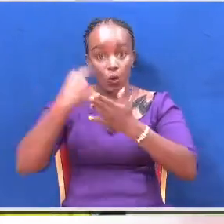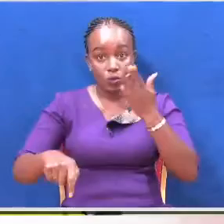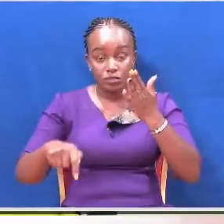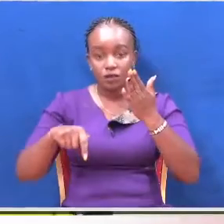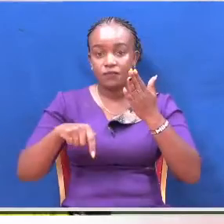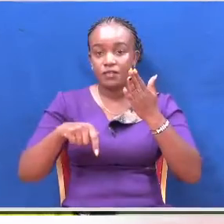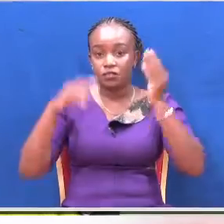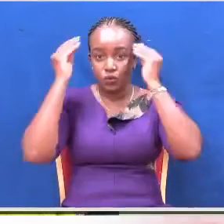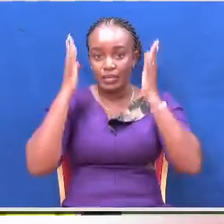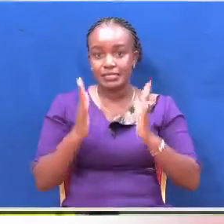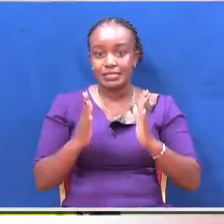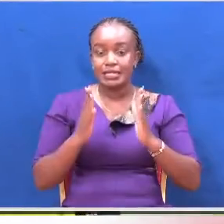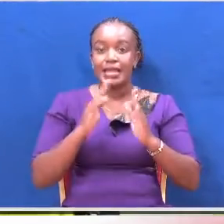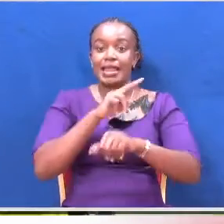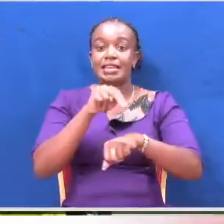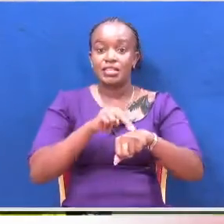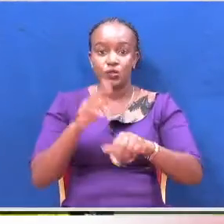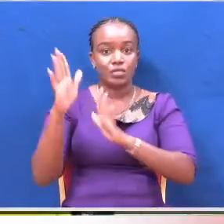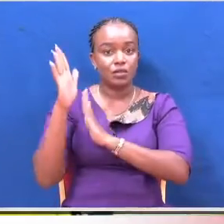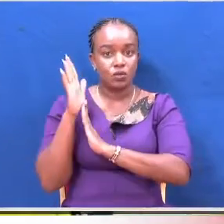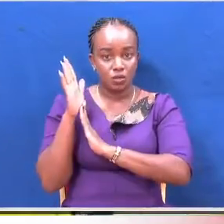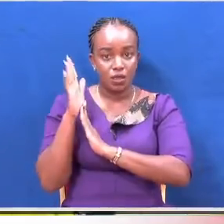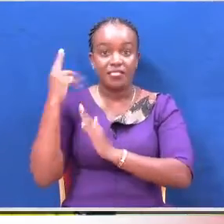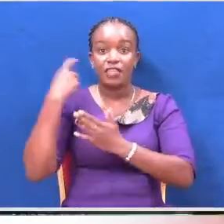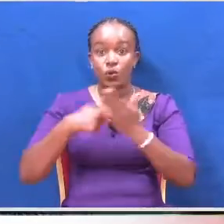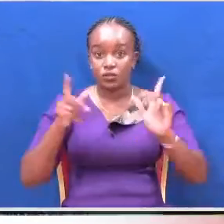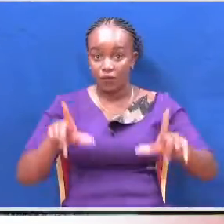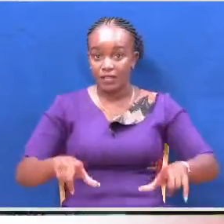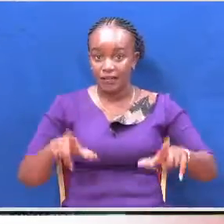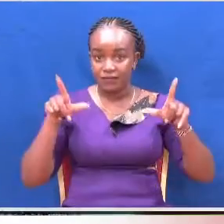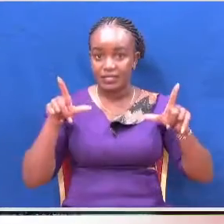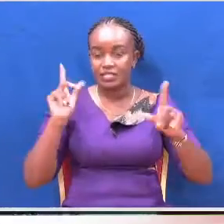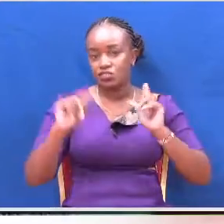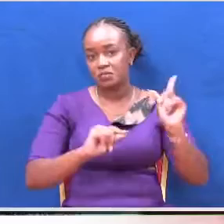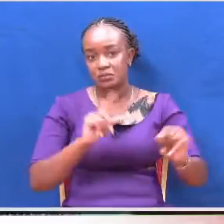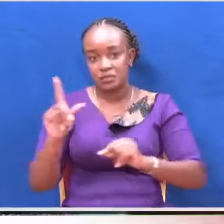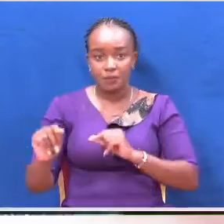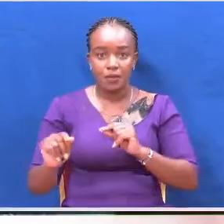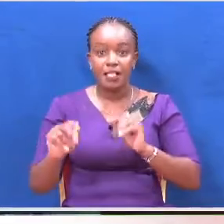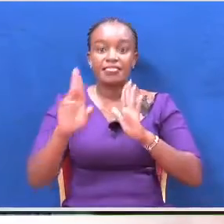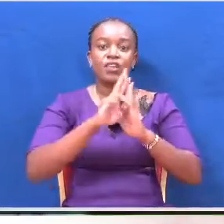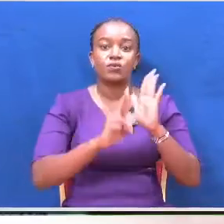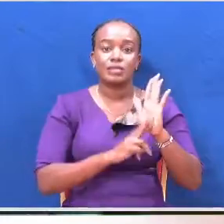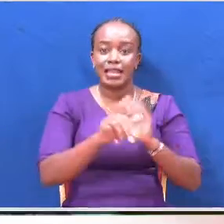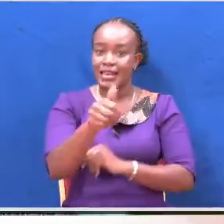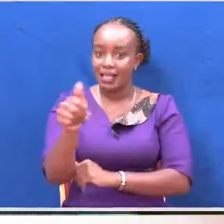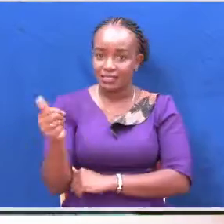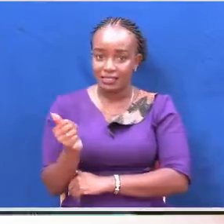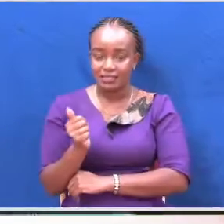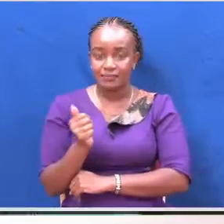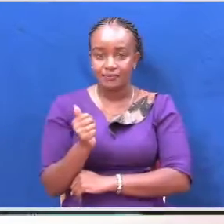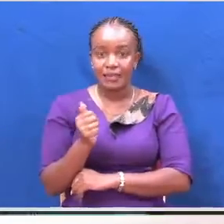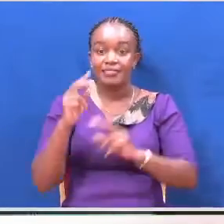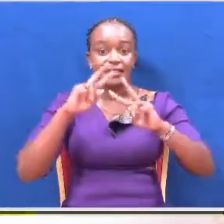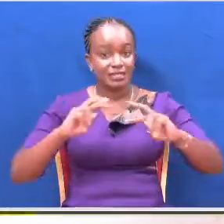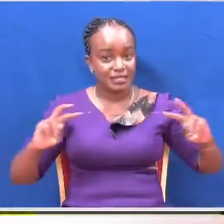study, national security, cost of living, ease of immigration rules, among others. The research on state